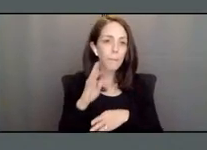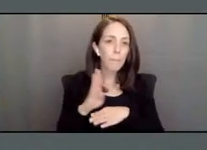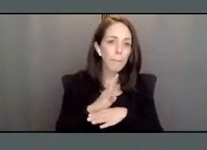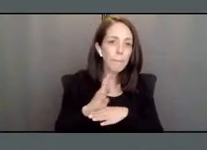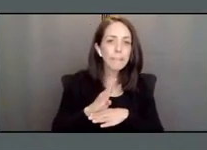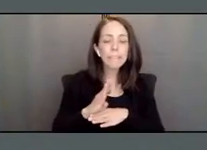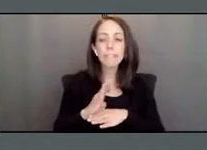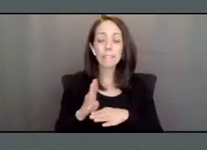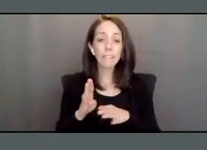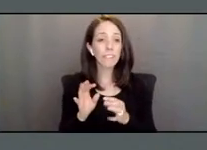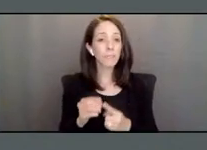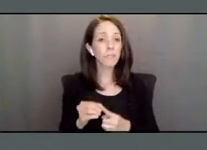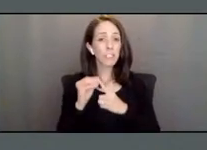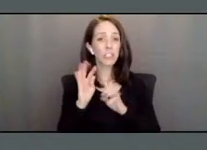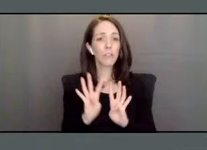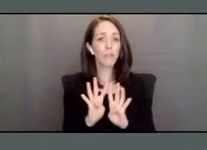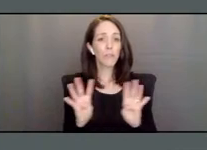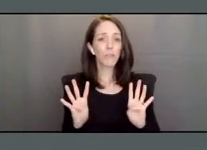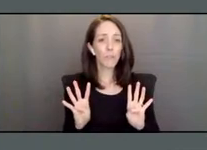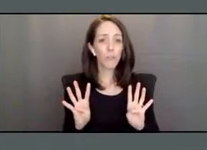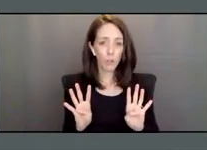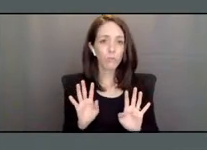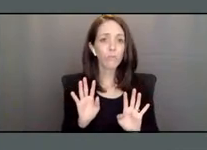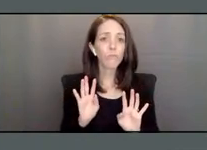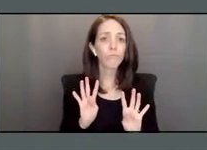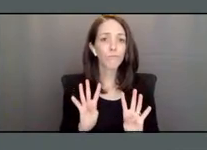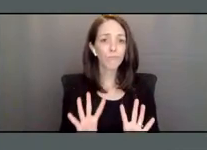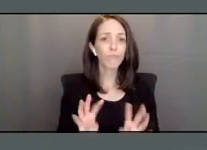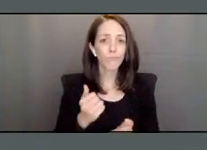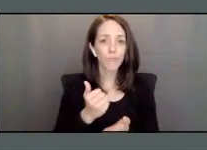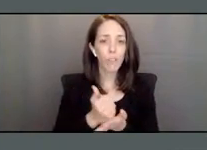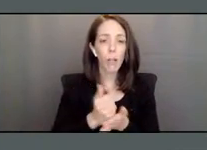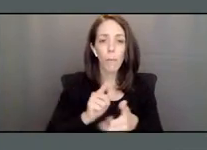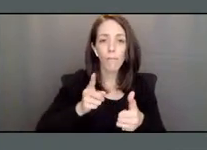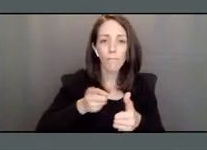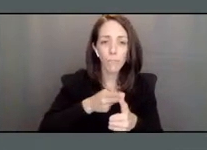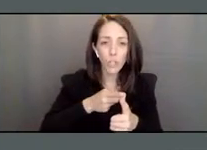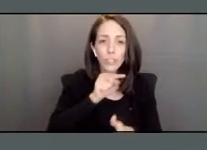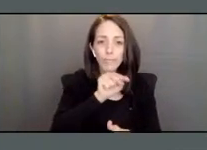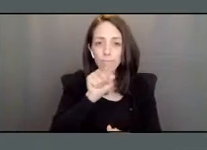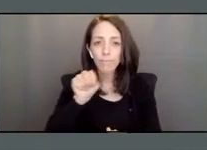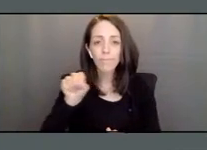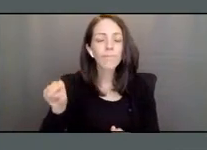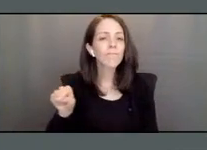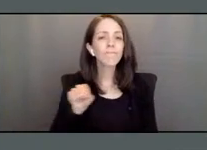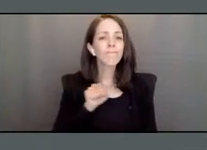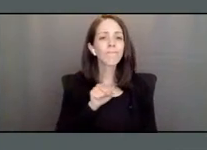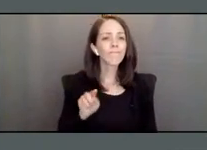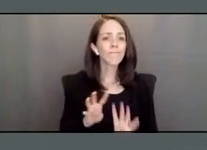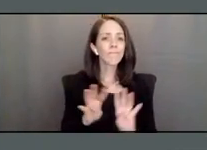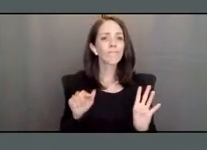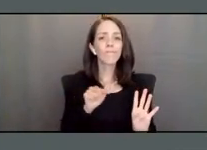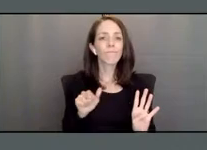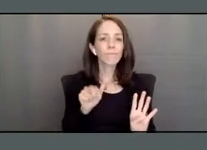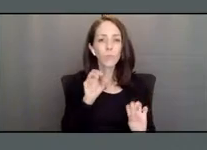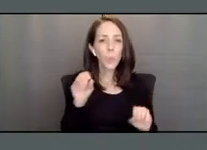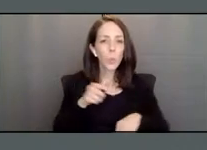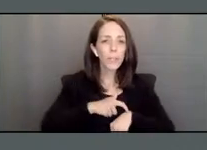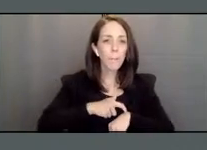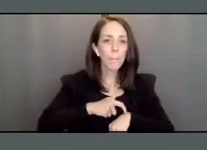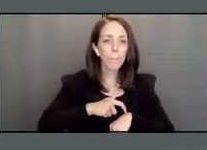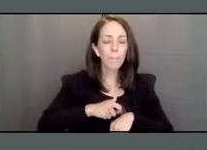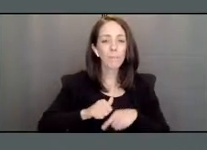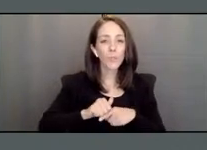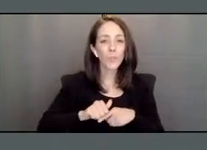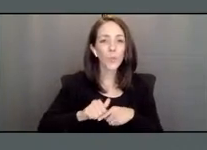called to do so much and with their time, typically are the ones that would say they don't have the time to do the training, and not because they